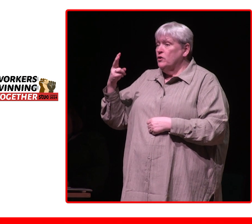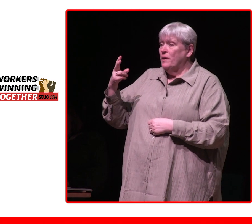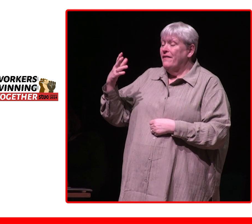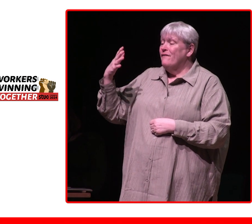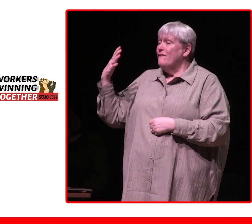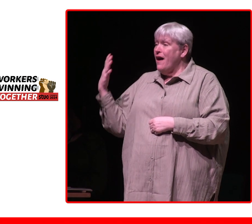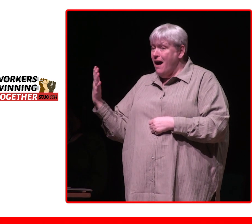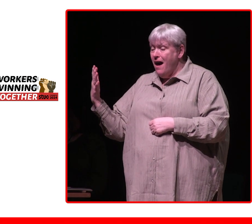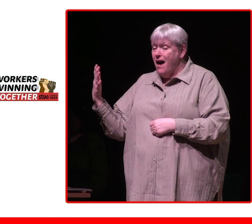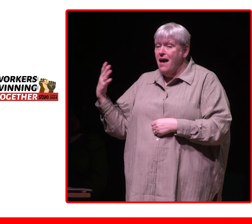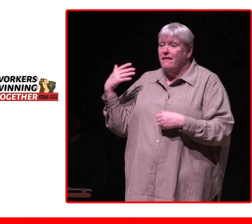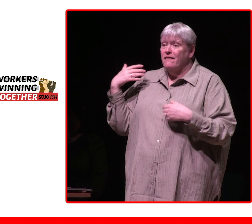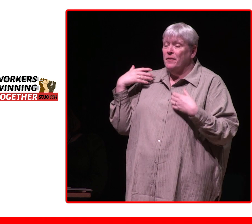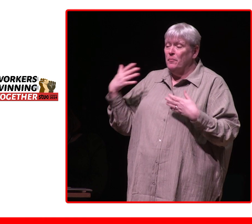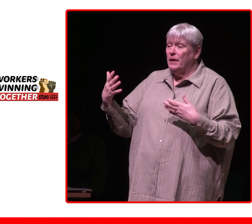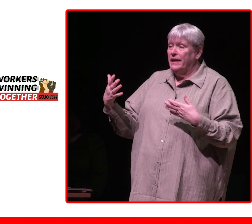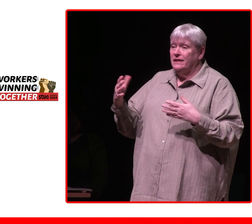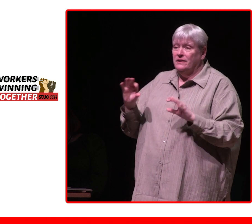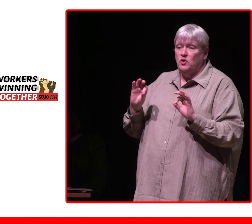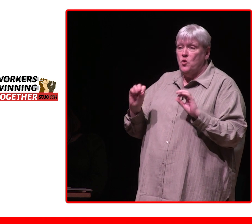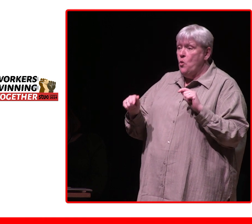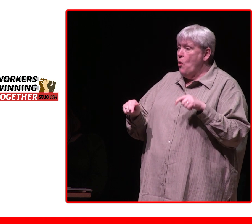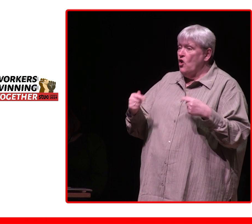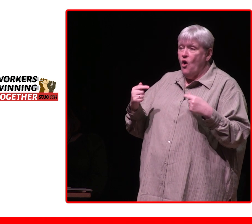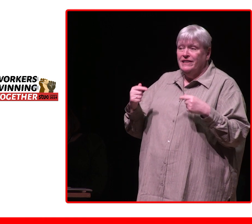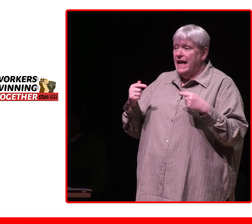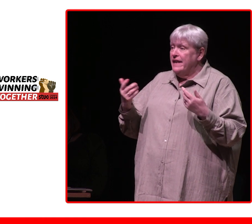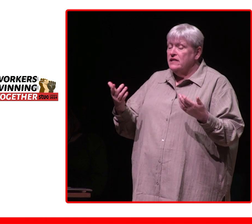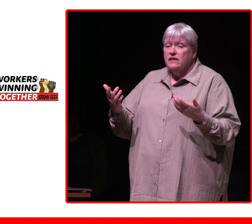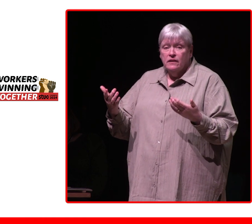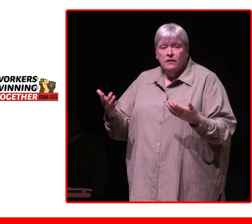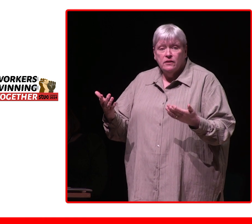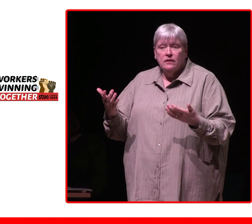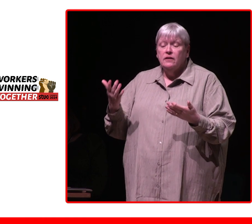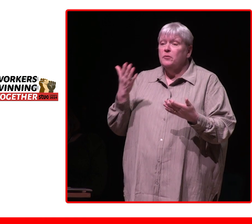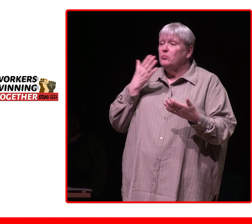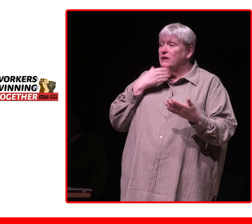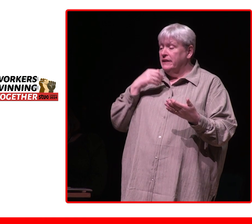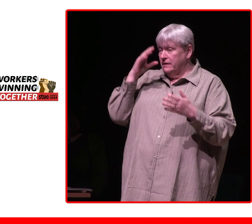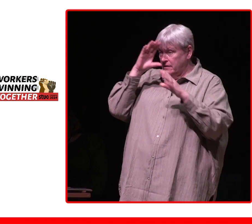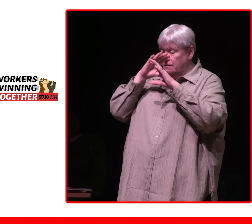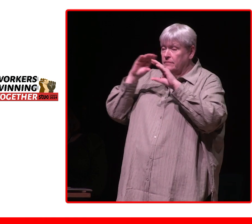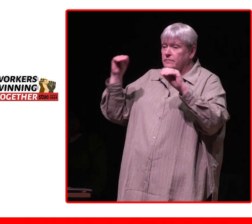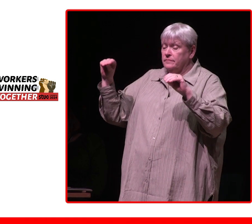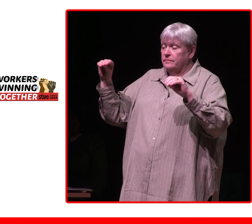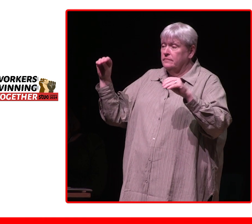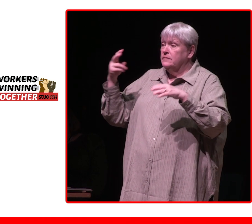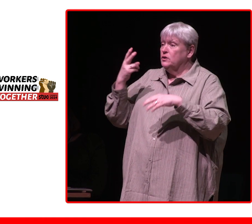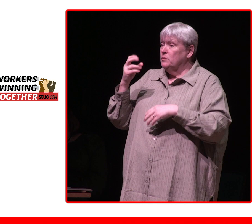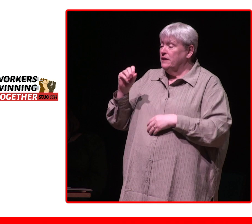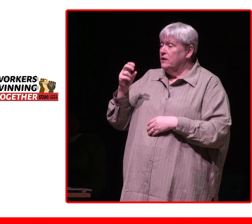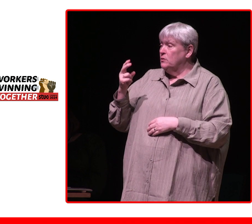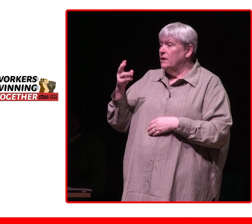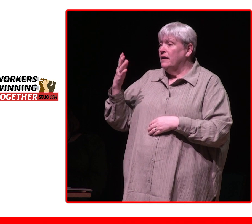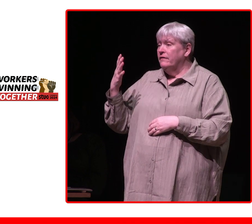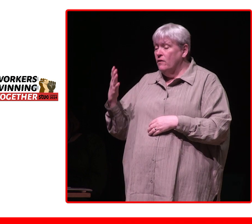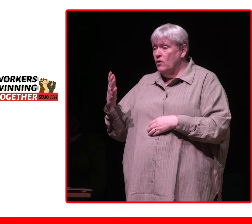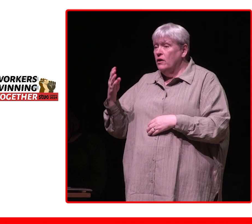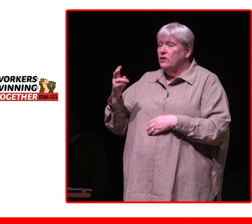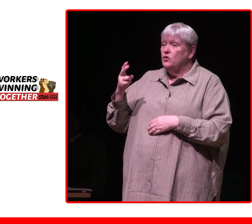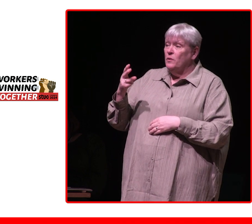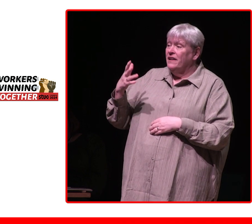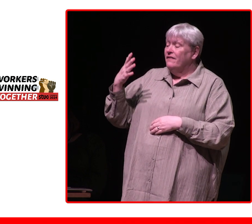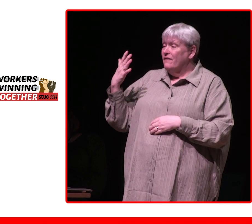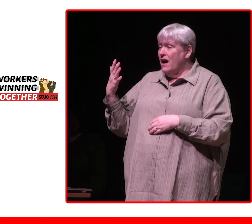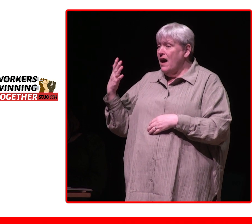2024-25 was uncontested. Also, please note that the election for the 2024-25 Standing